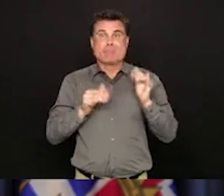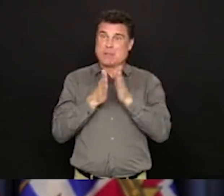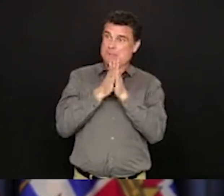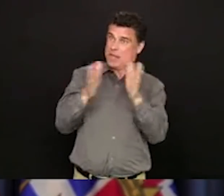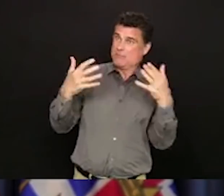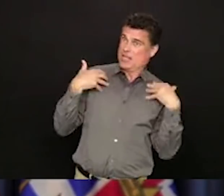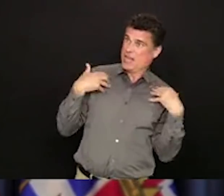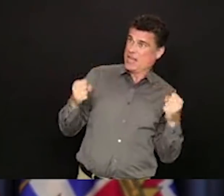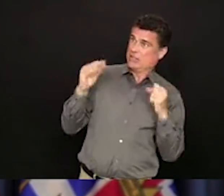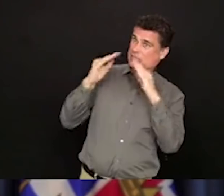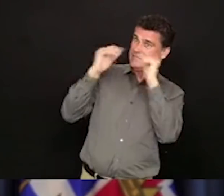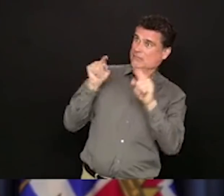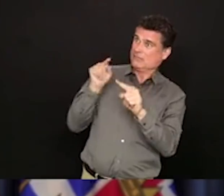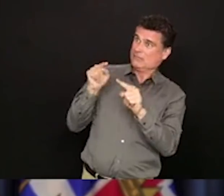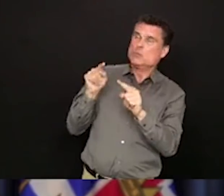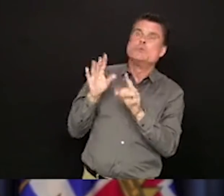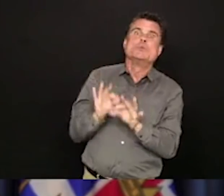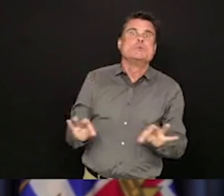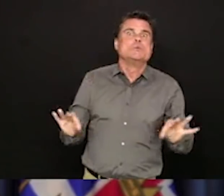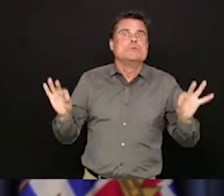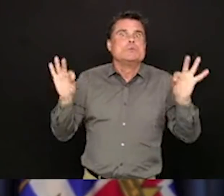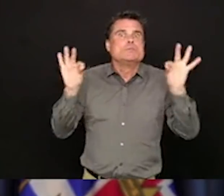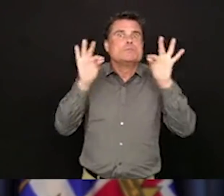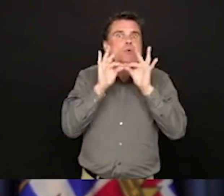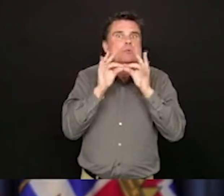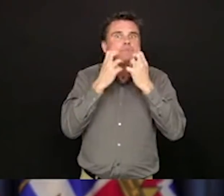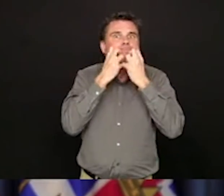those efforts have expanded through urgent and primary care